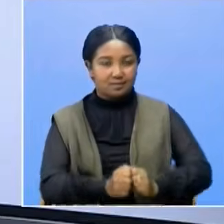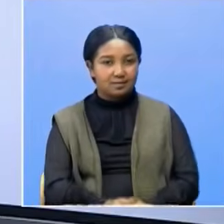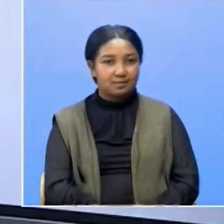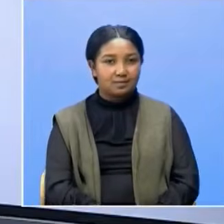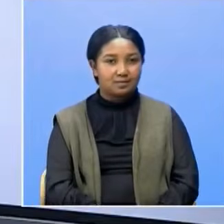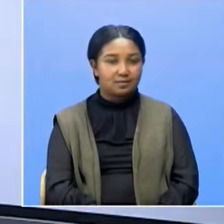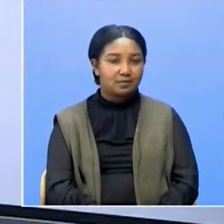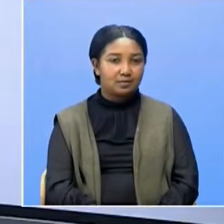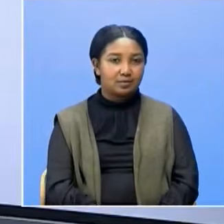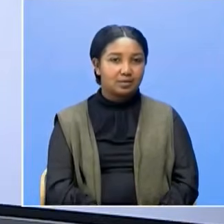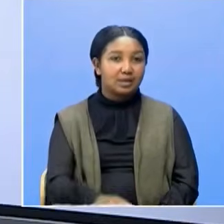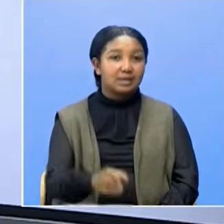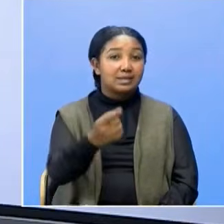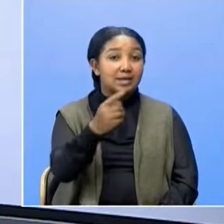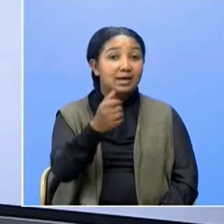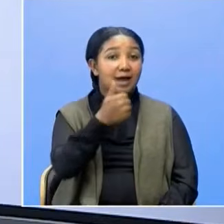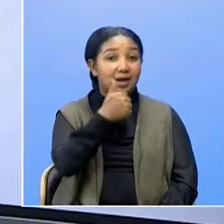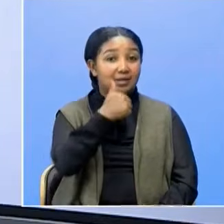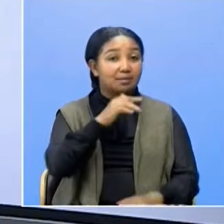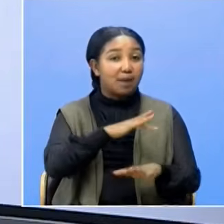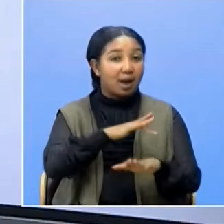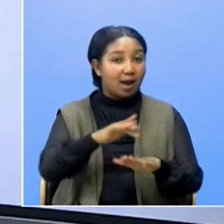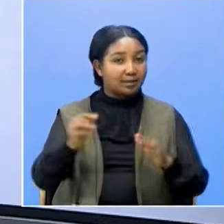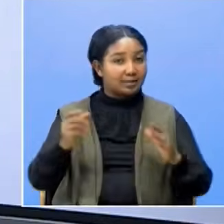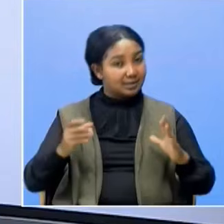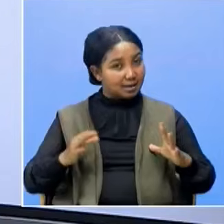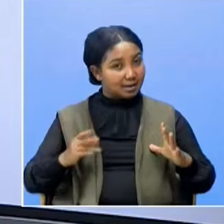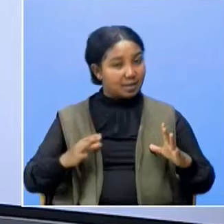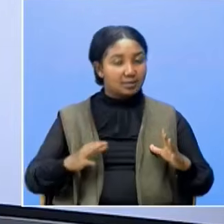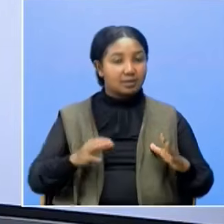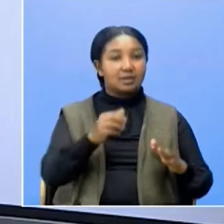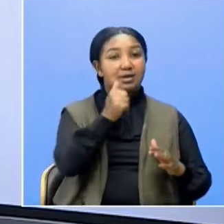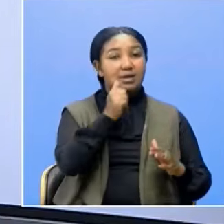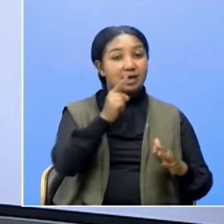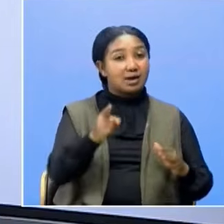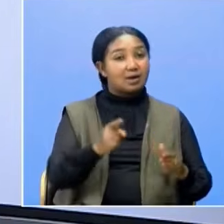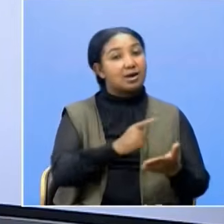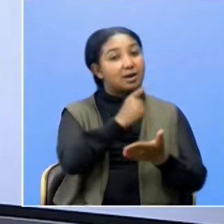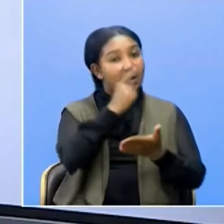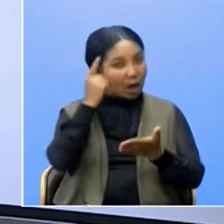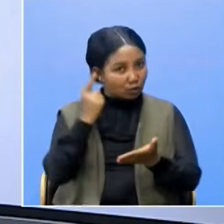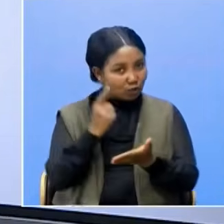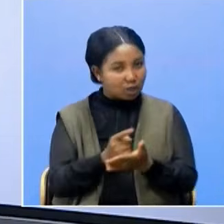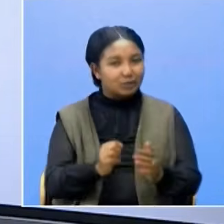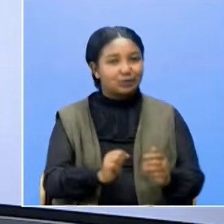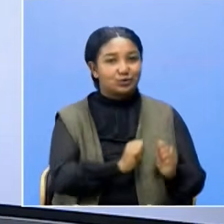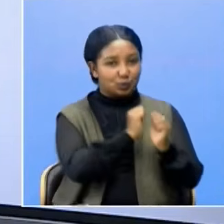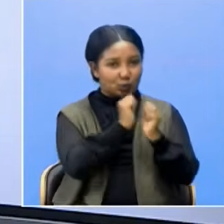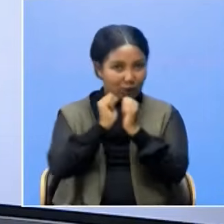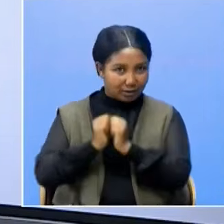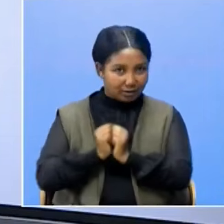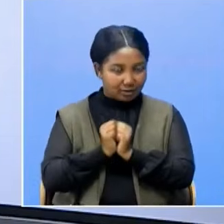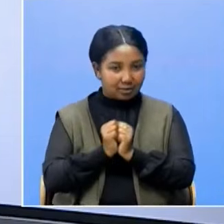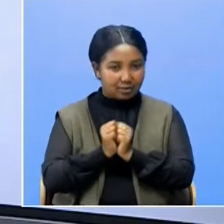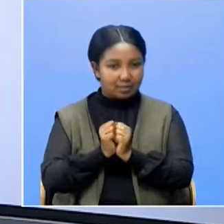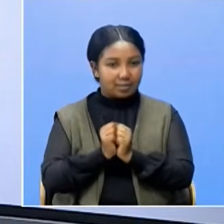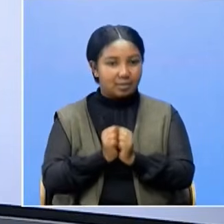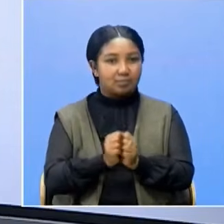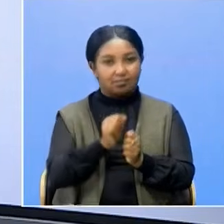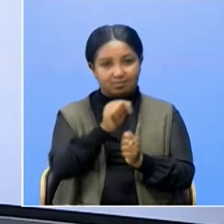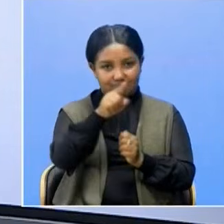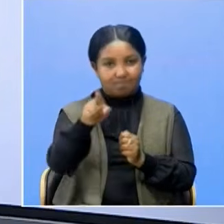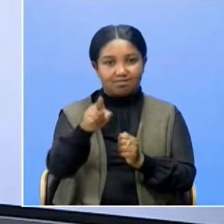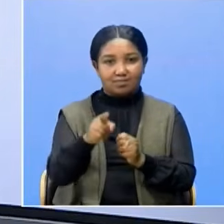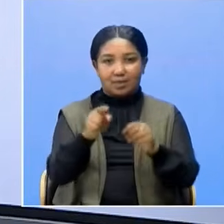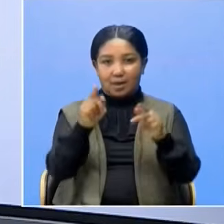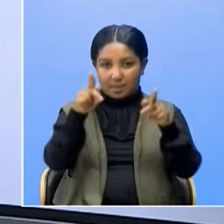Okay? The girls blank celebrate their graduation together. All right? That's up to you to make